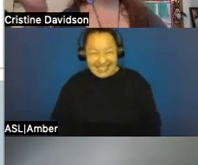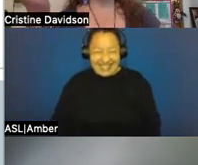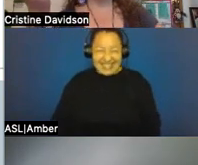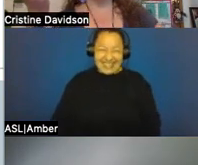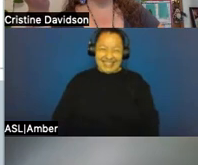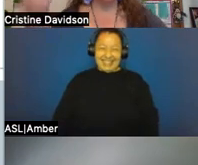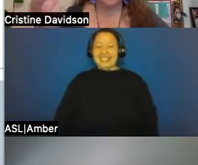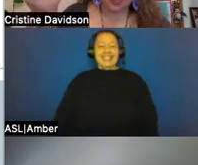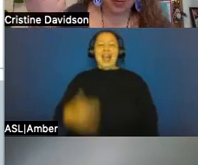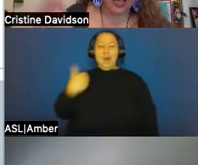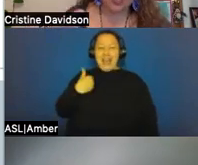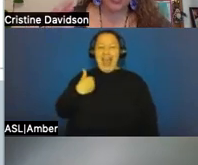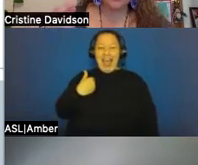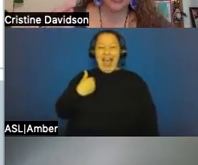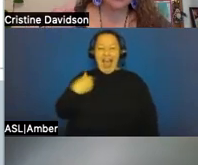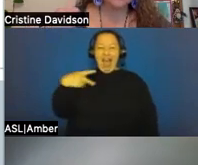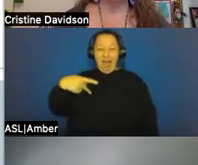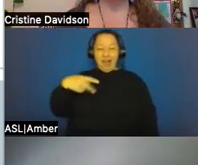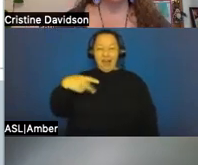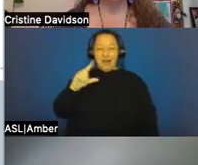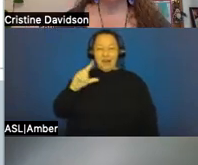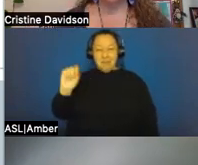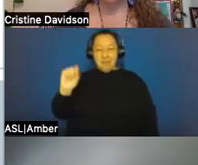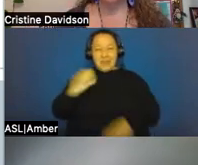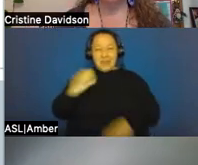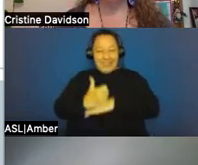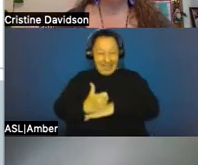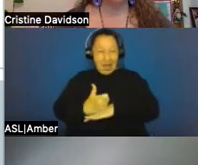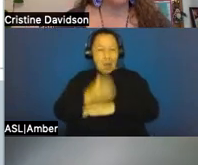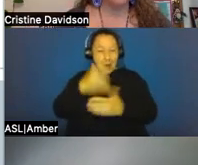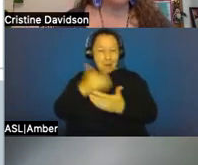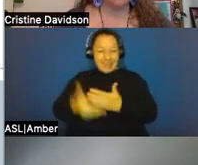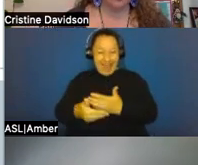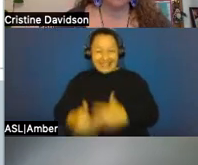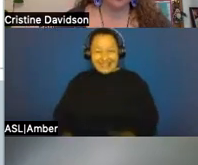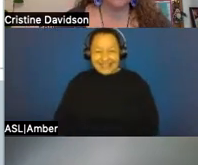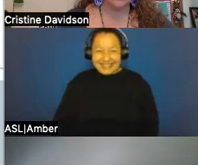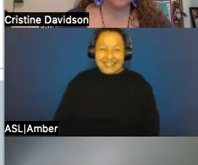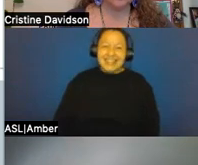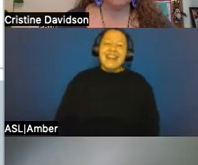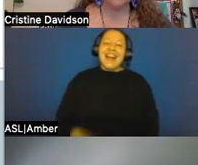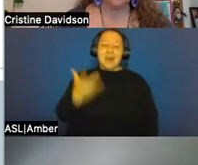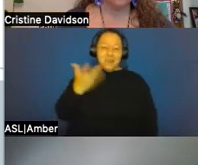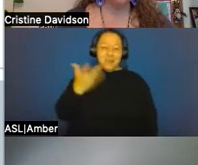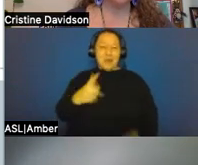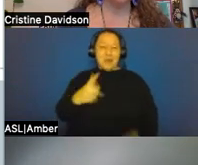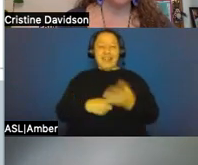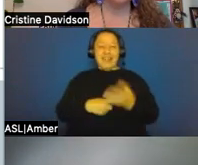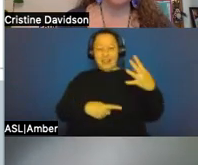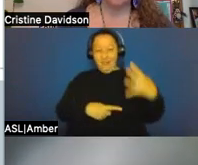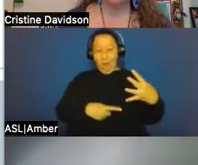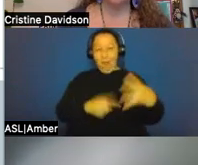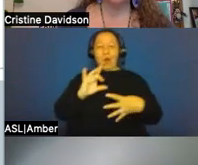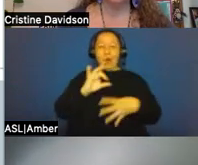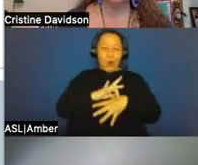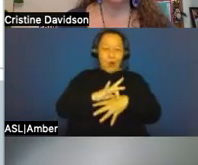There's polling questions, so that will be coming up next, okay? And then, of course, we talked about our sacred elements, the earth, fire, water,